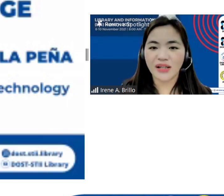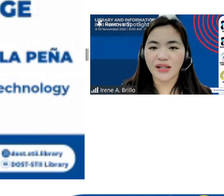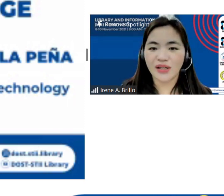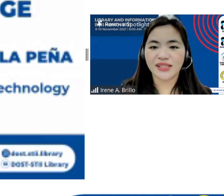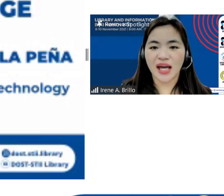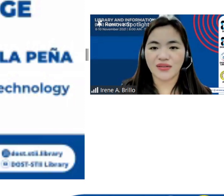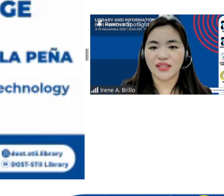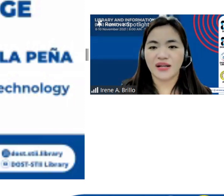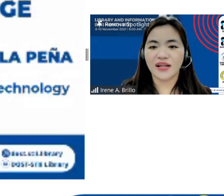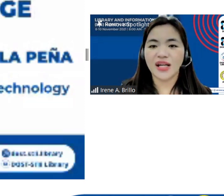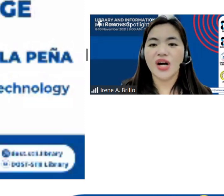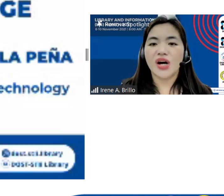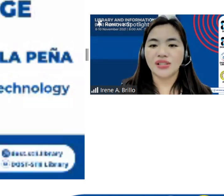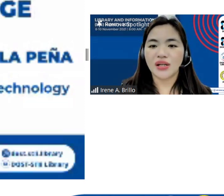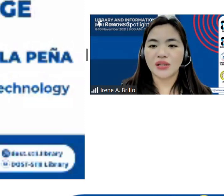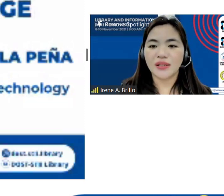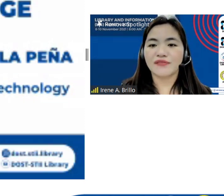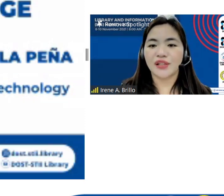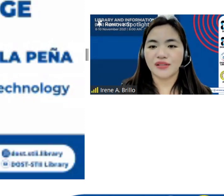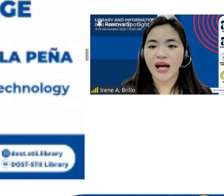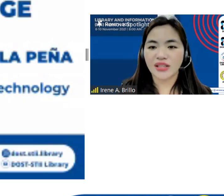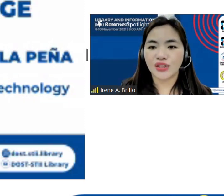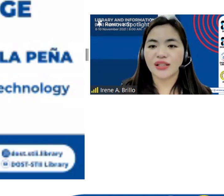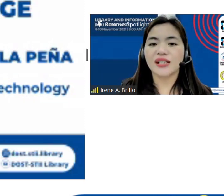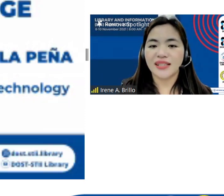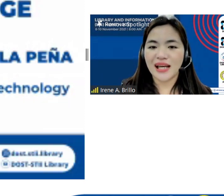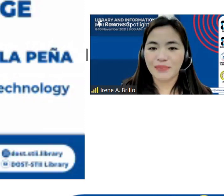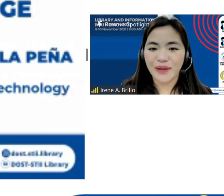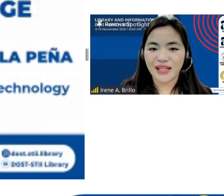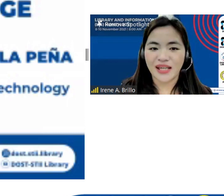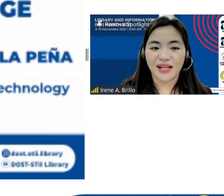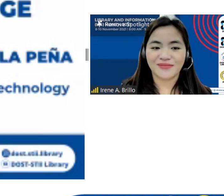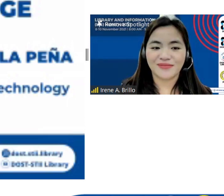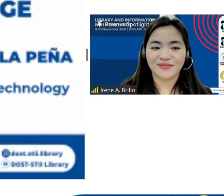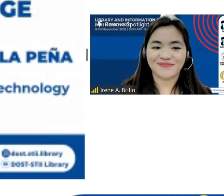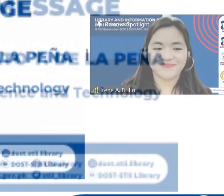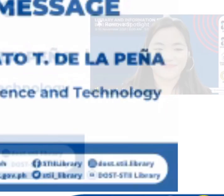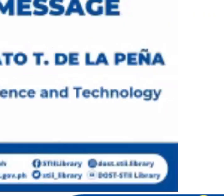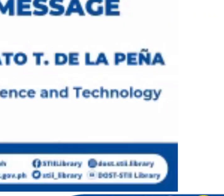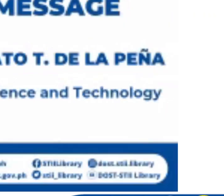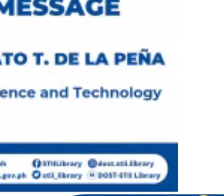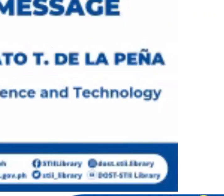very own Secretary, Honorable Fortunato de la Peña.